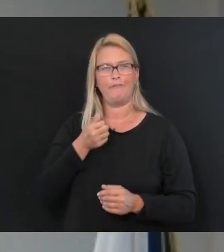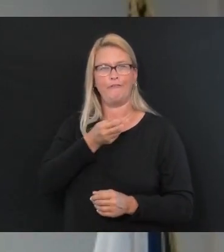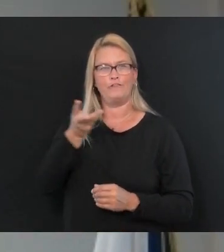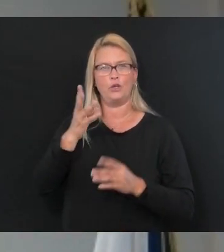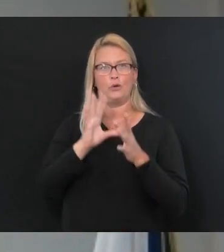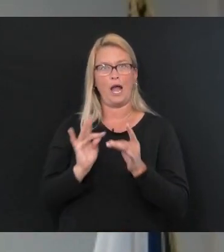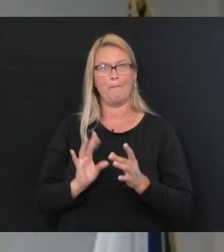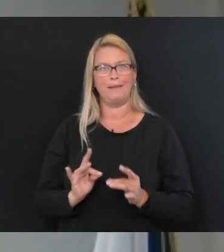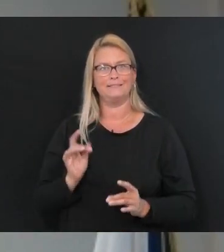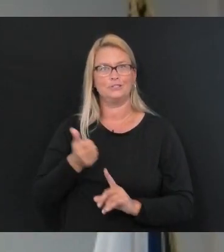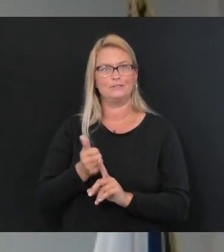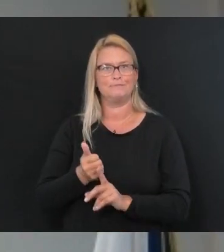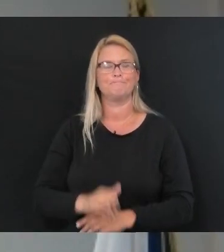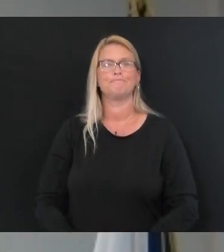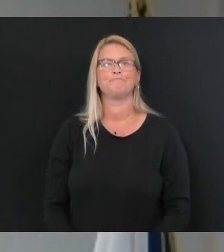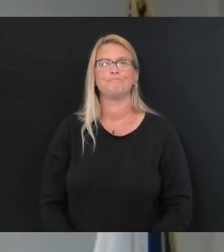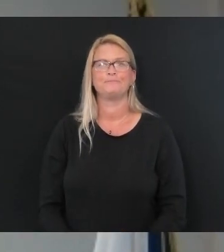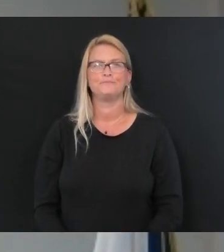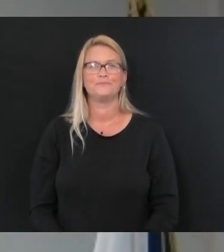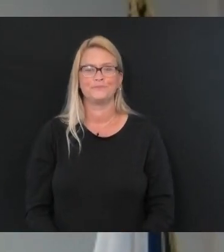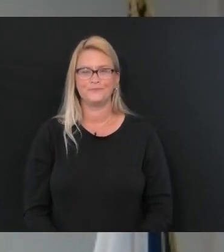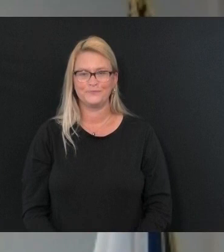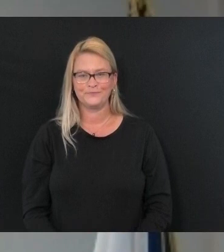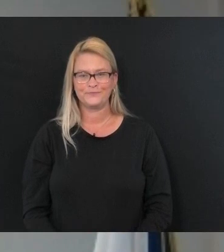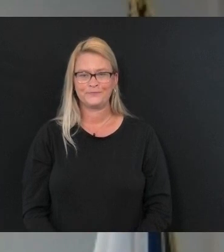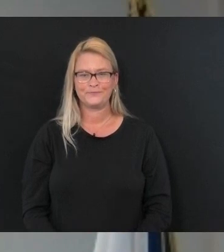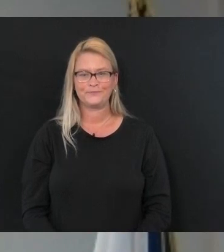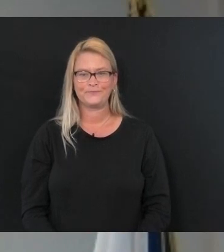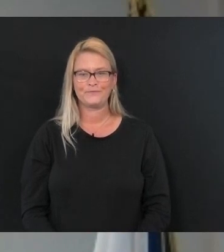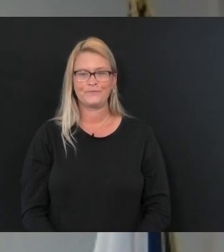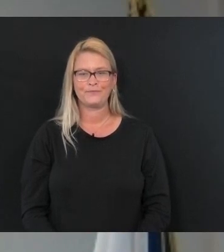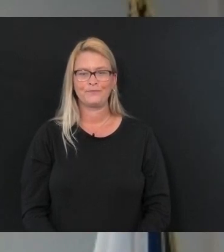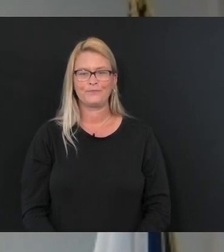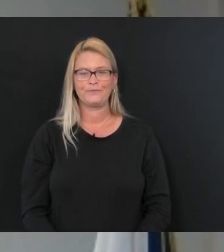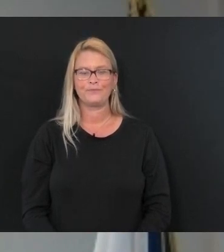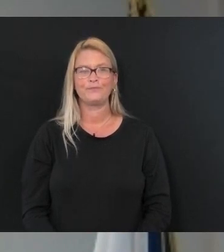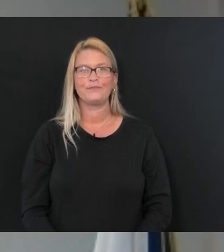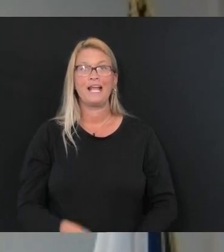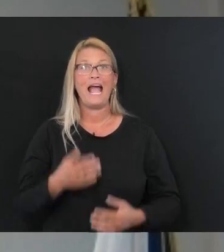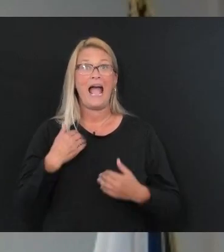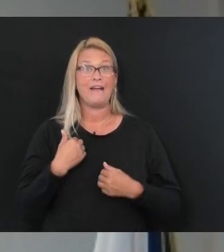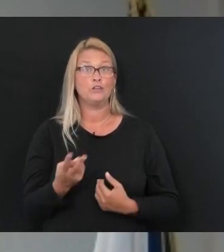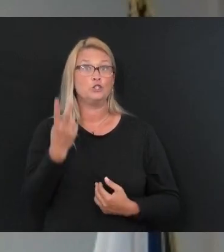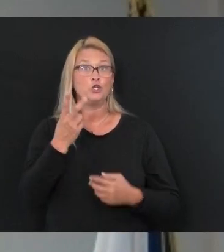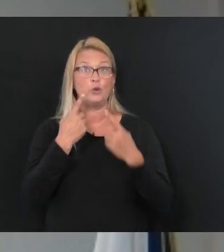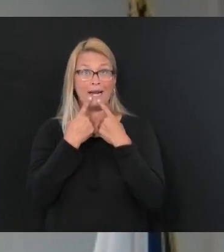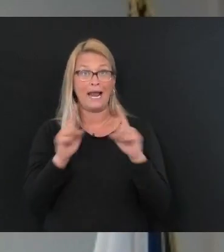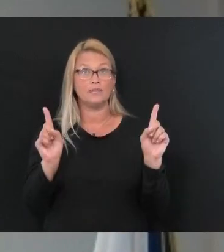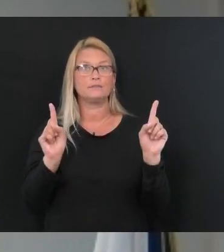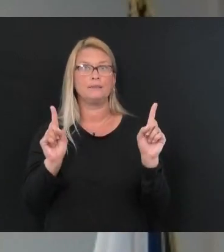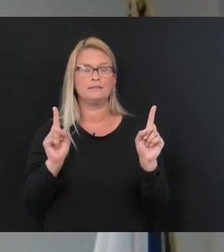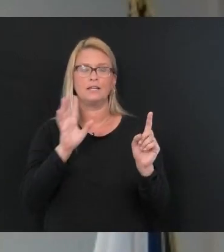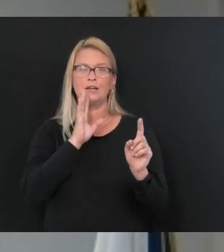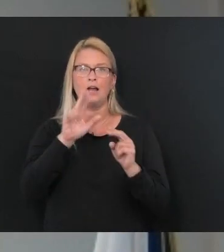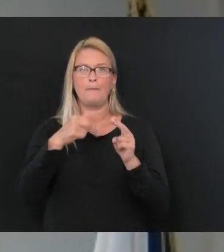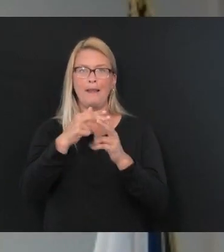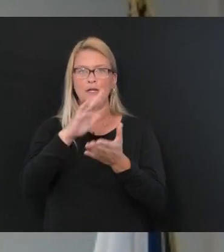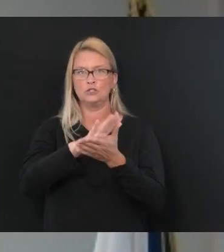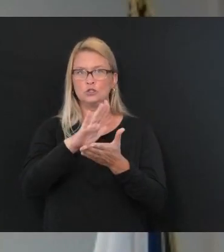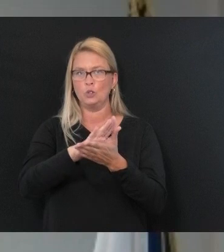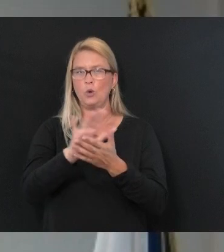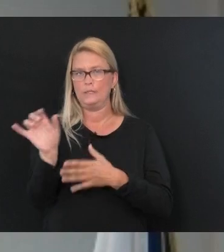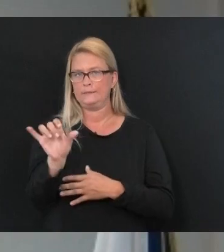the process itself. Good afternoon. I'll make just 2 announcements and then talk about the school system as well really